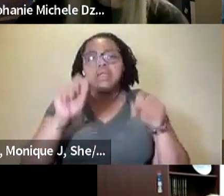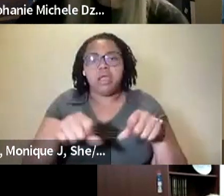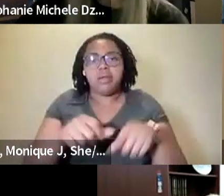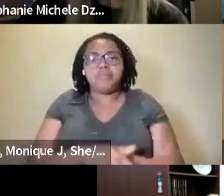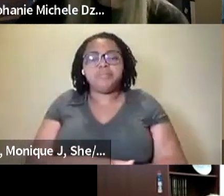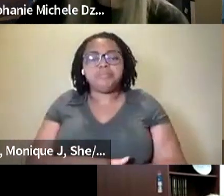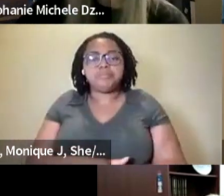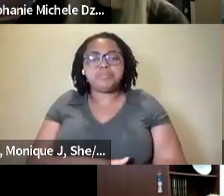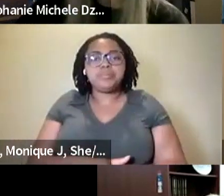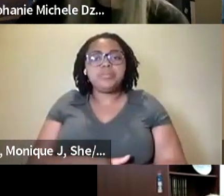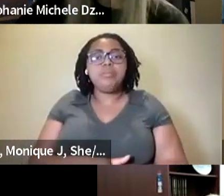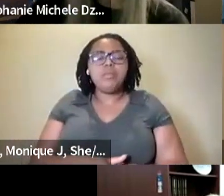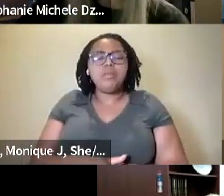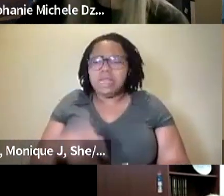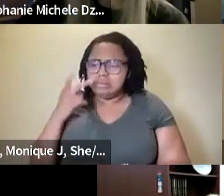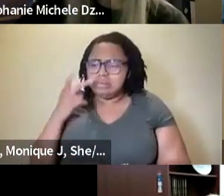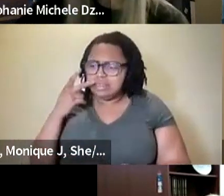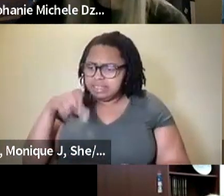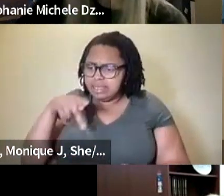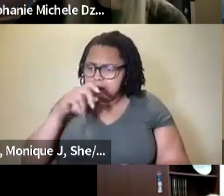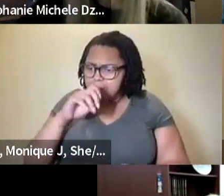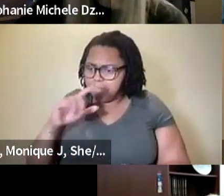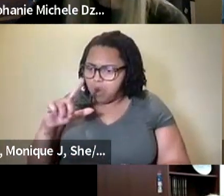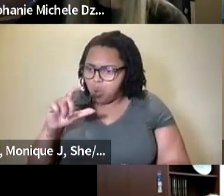Let's see, polls.